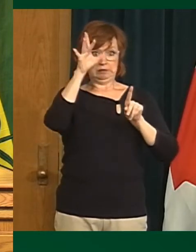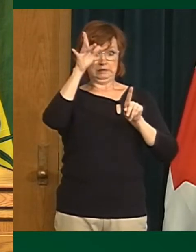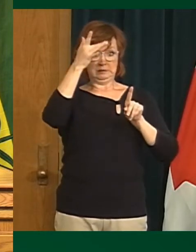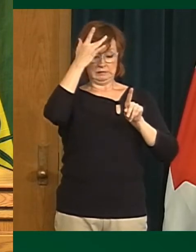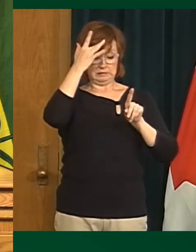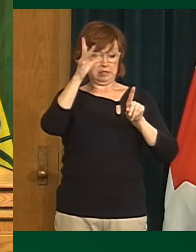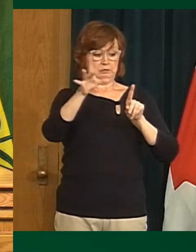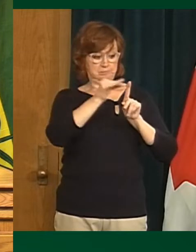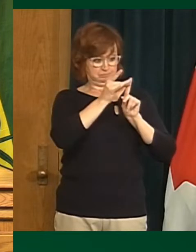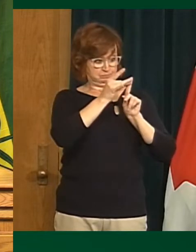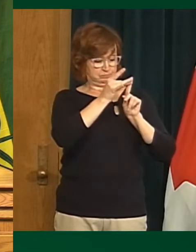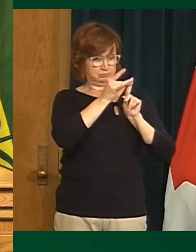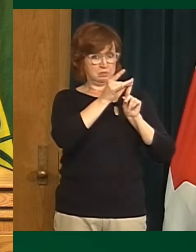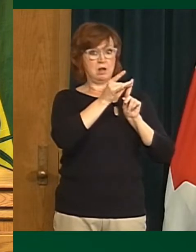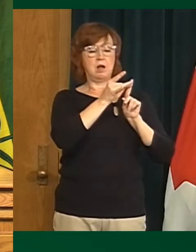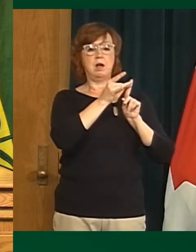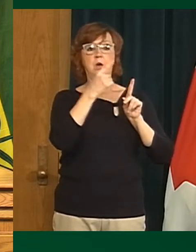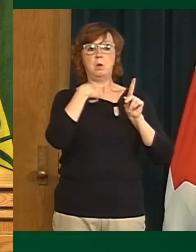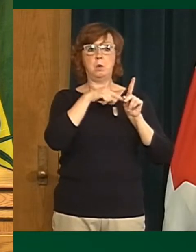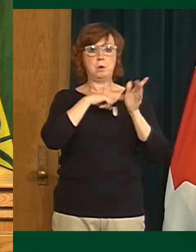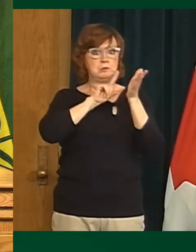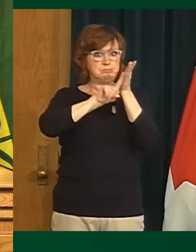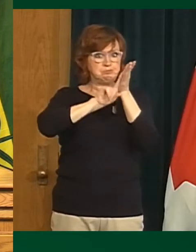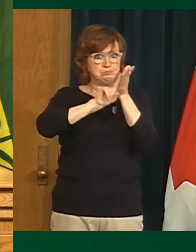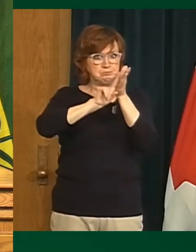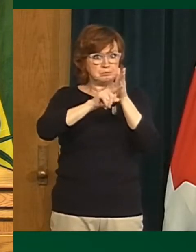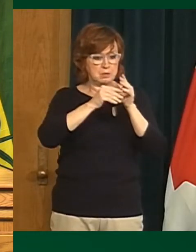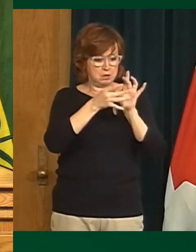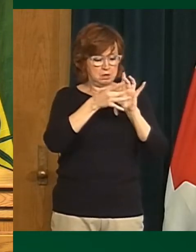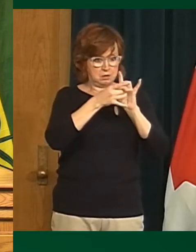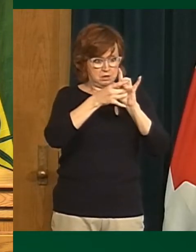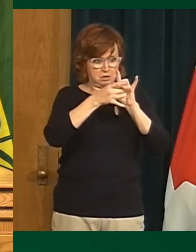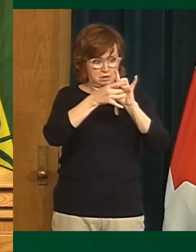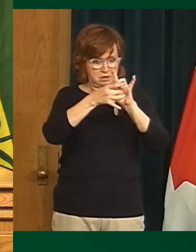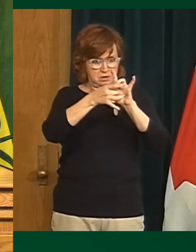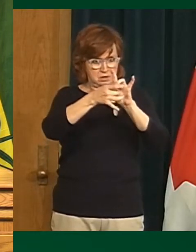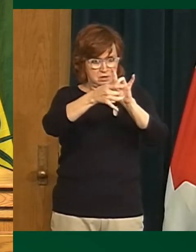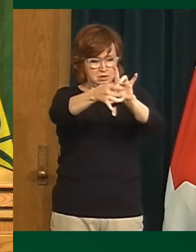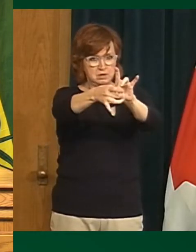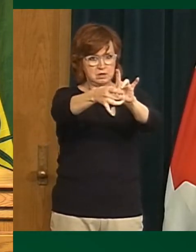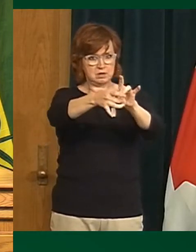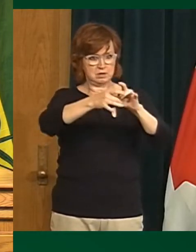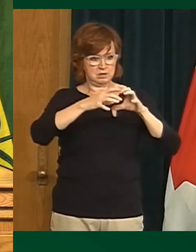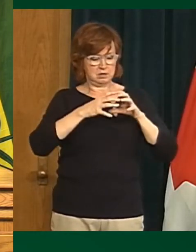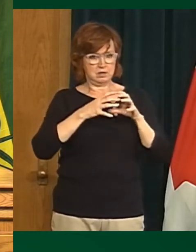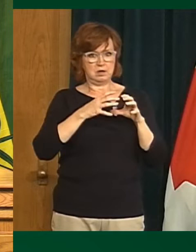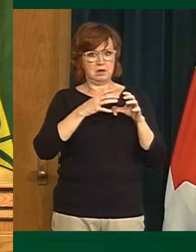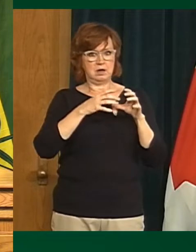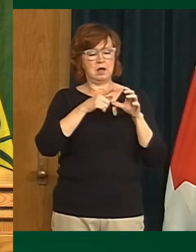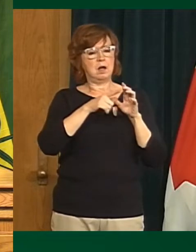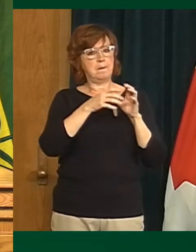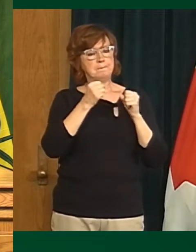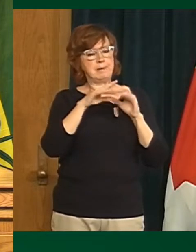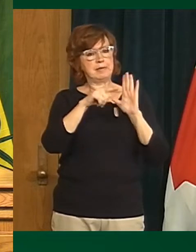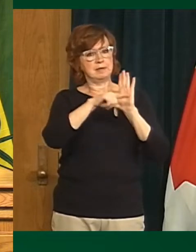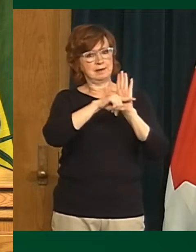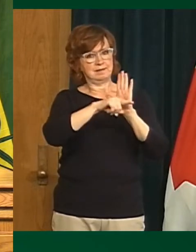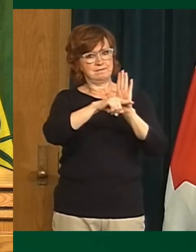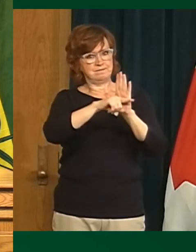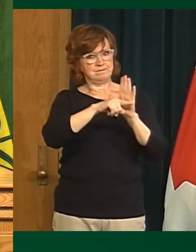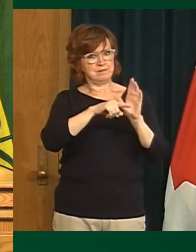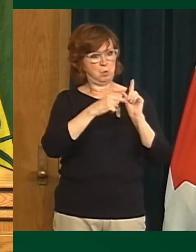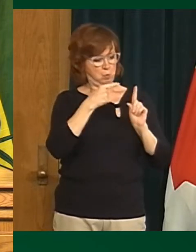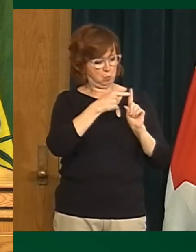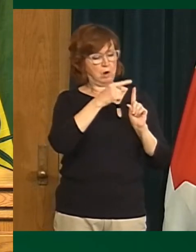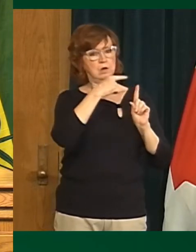haven't been tracking data that we would be able to say this is how many people have showed up that were asymptomatic that tested positive yet, because we simply don't have